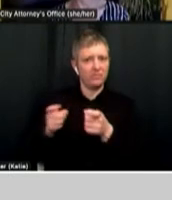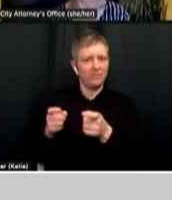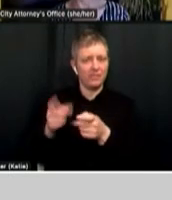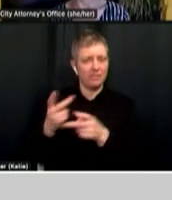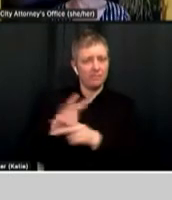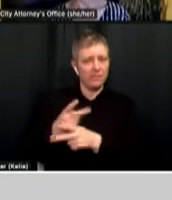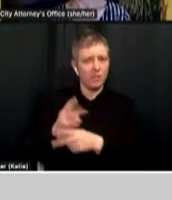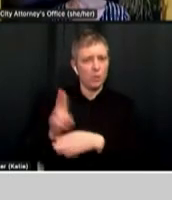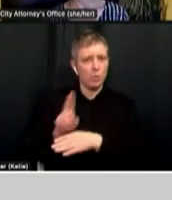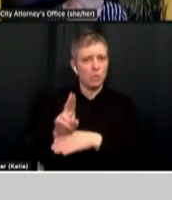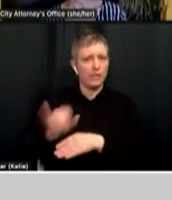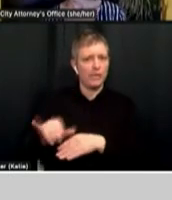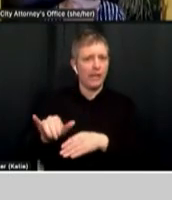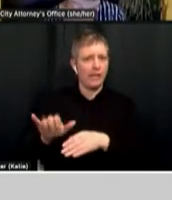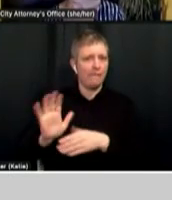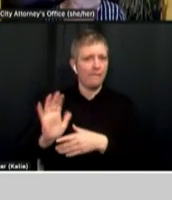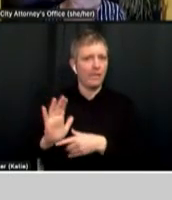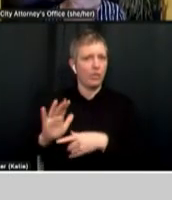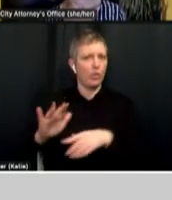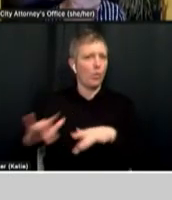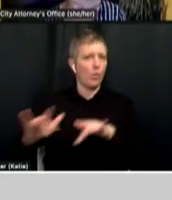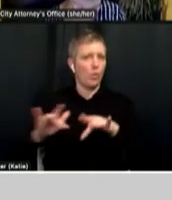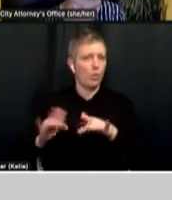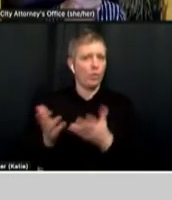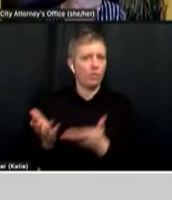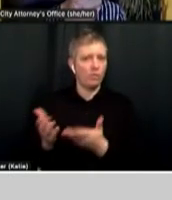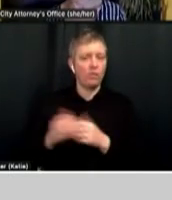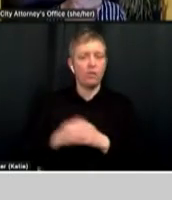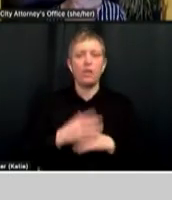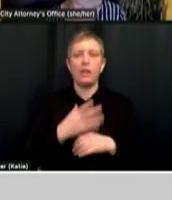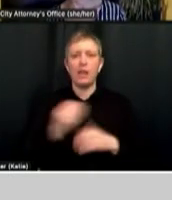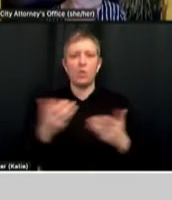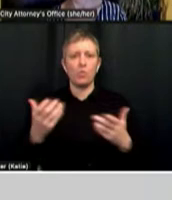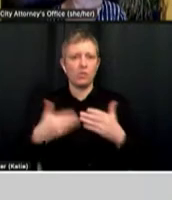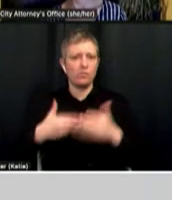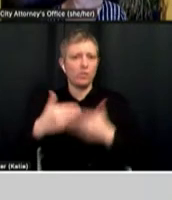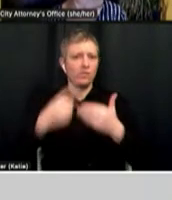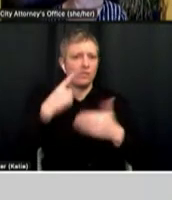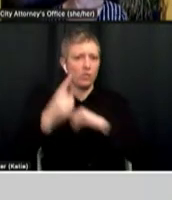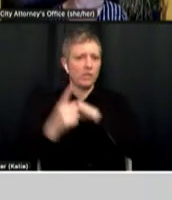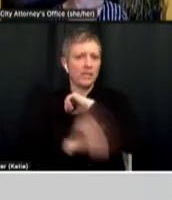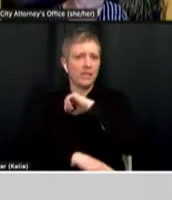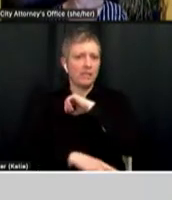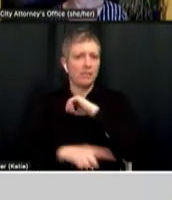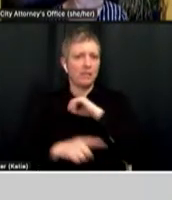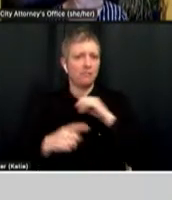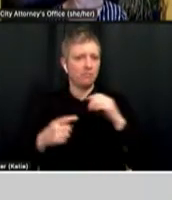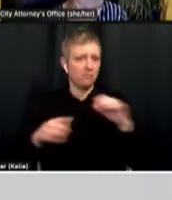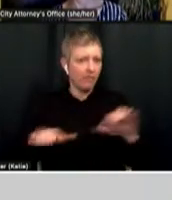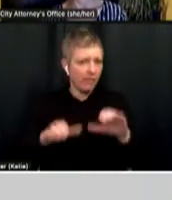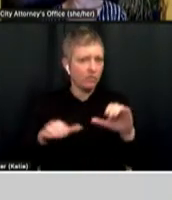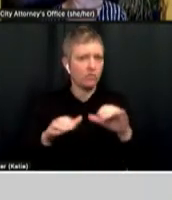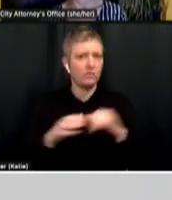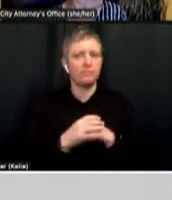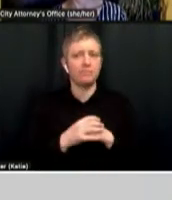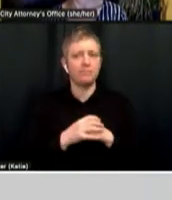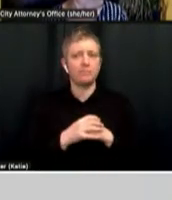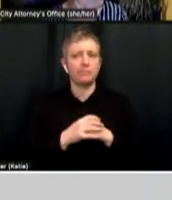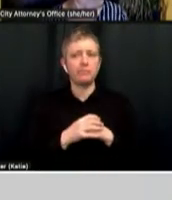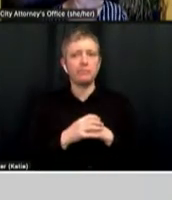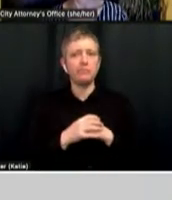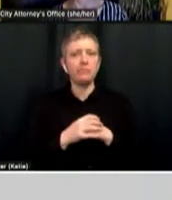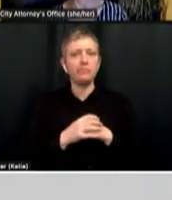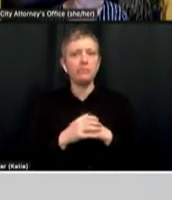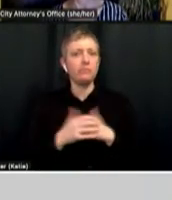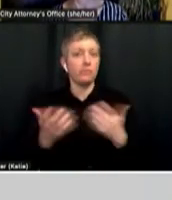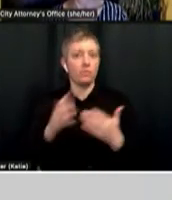the process of the discipline action, you know, the matrix of the discipline,